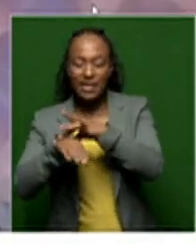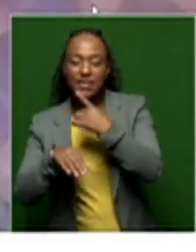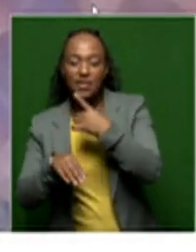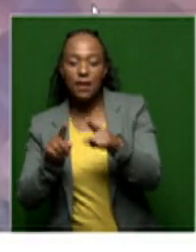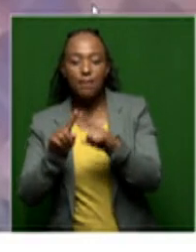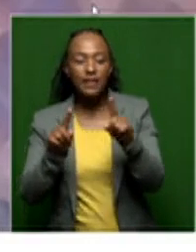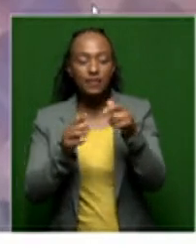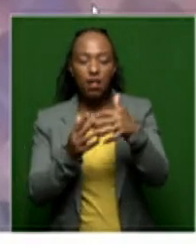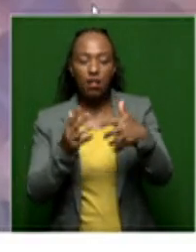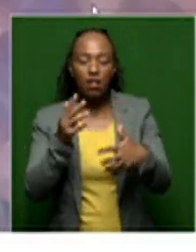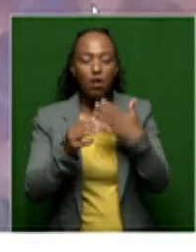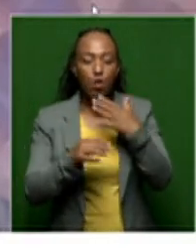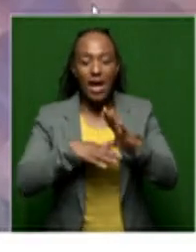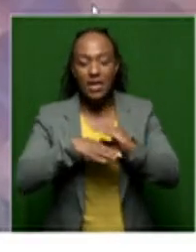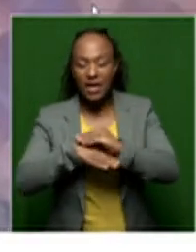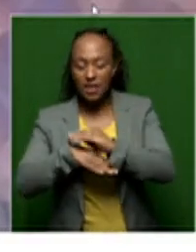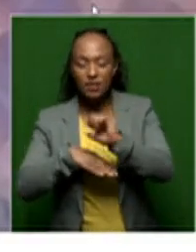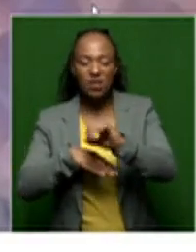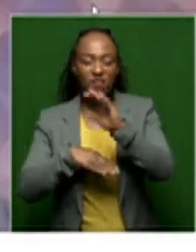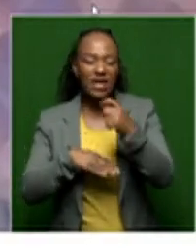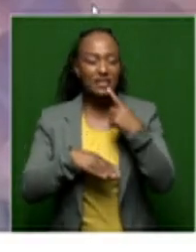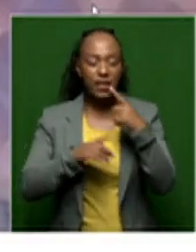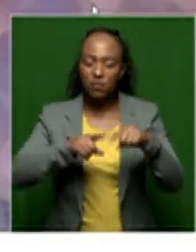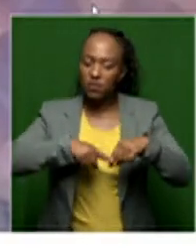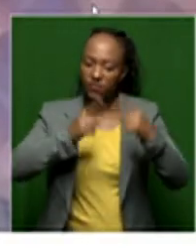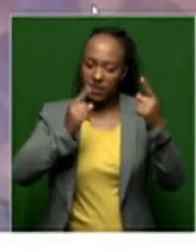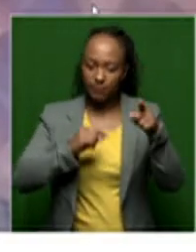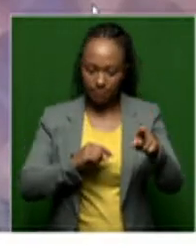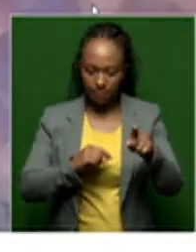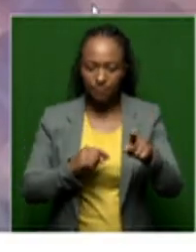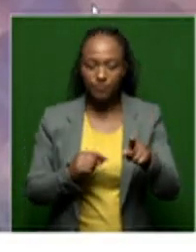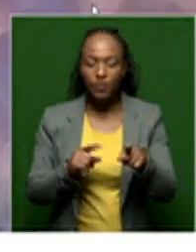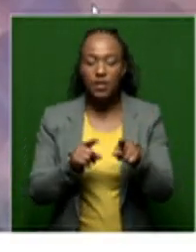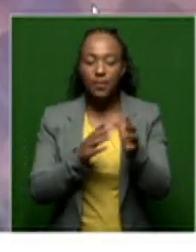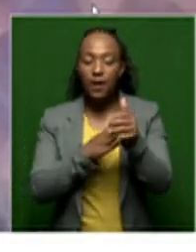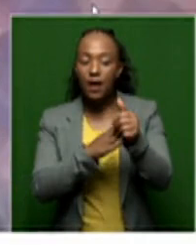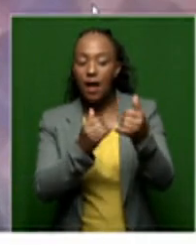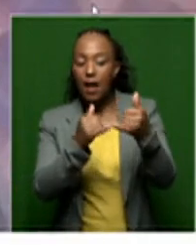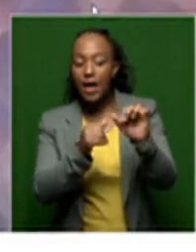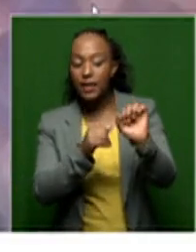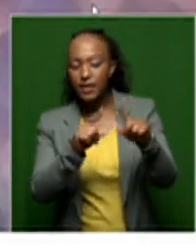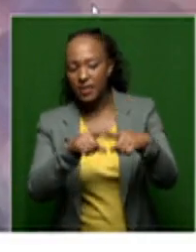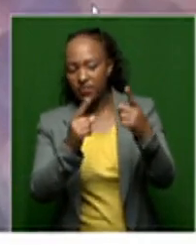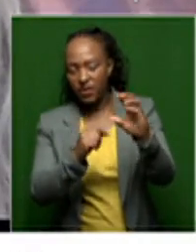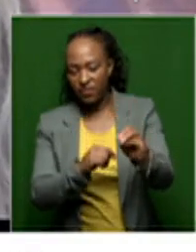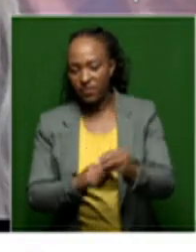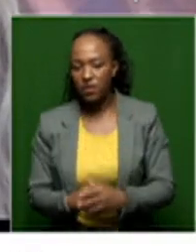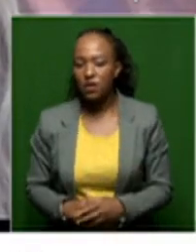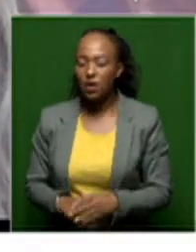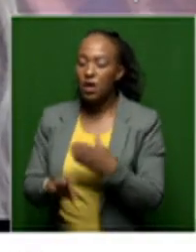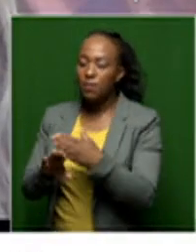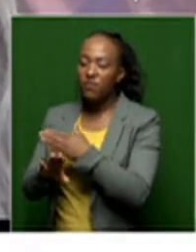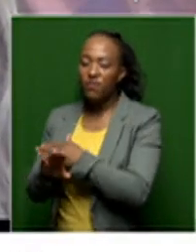discrepancy with what the Cancer South Africa organization is also, the guidelines are different. Yeah. I mean, we're talking to